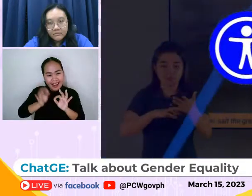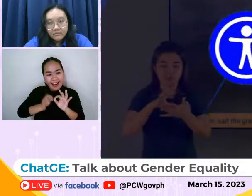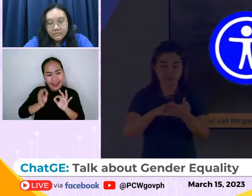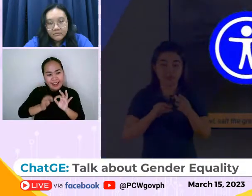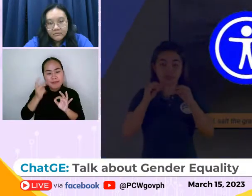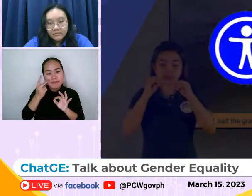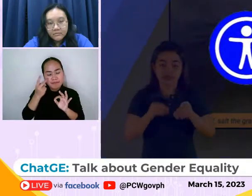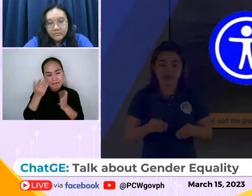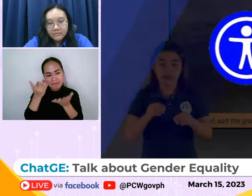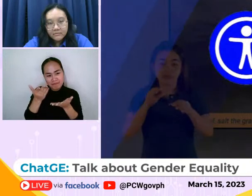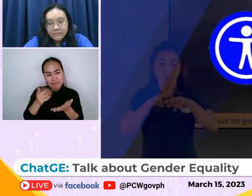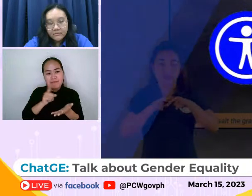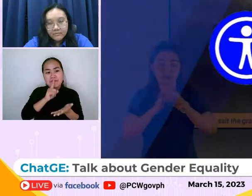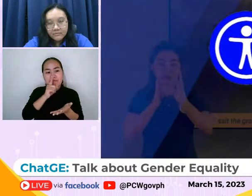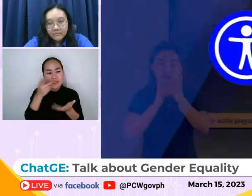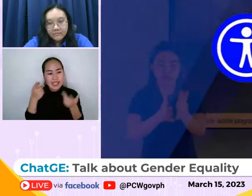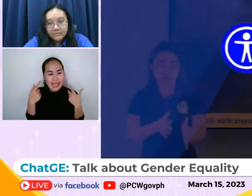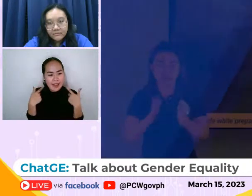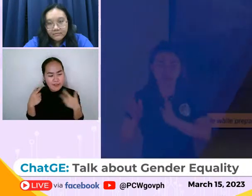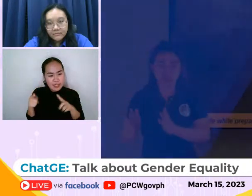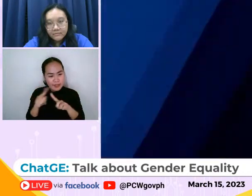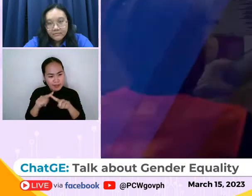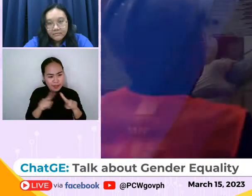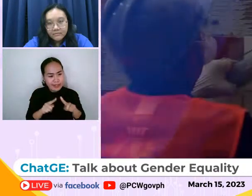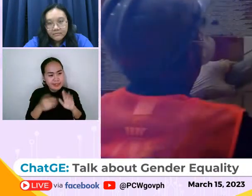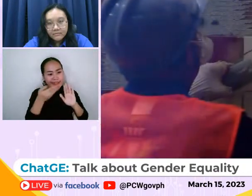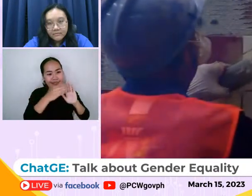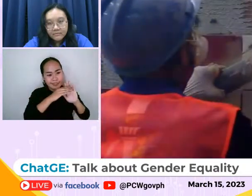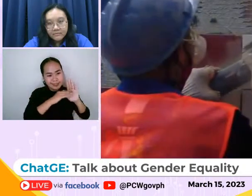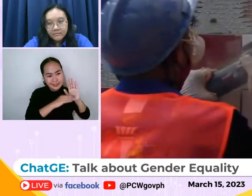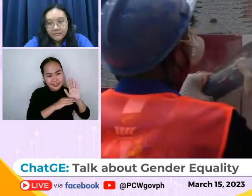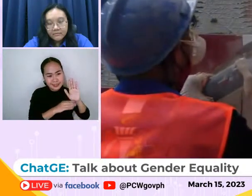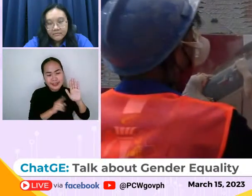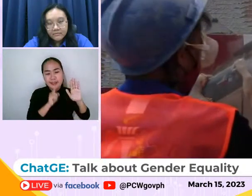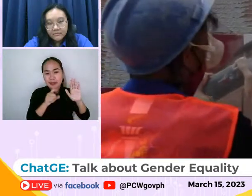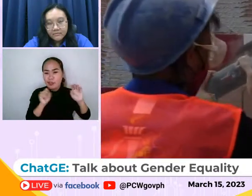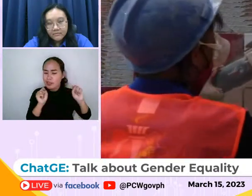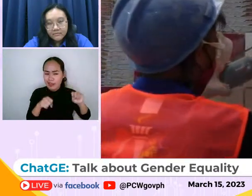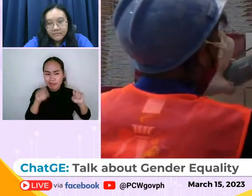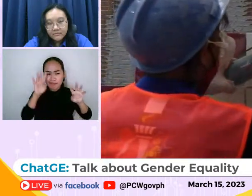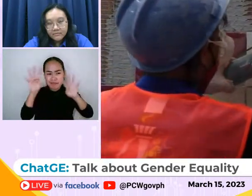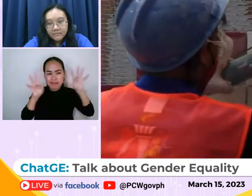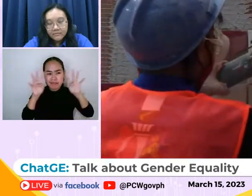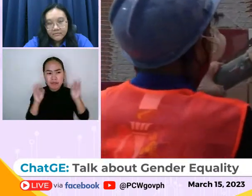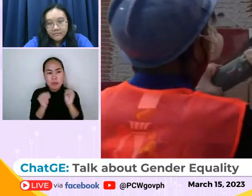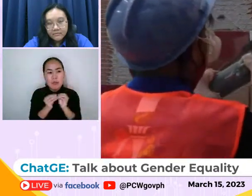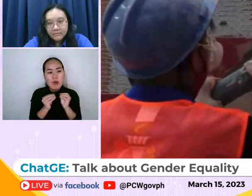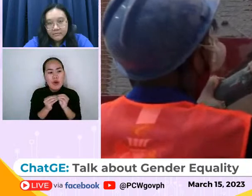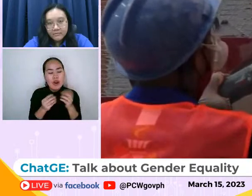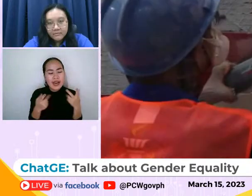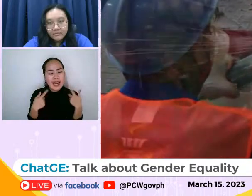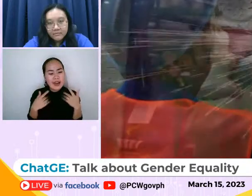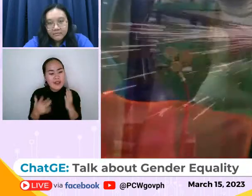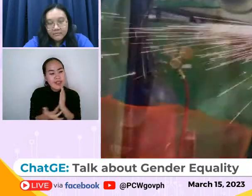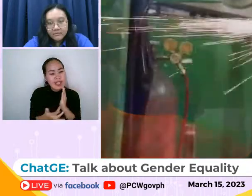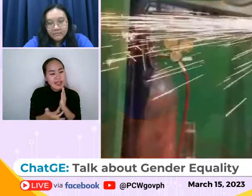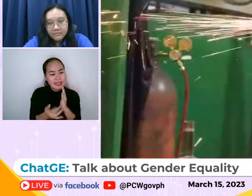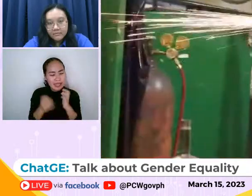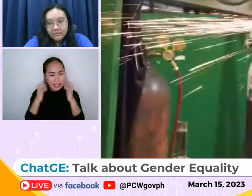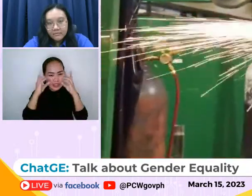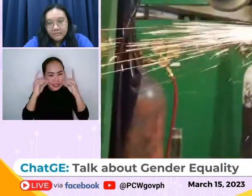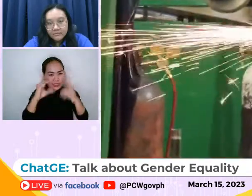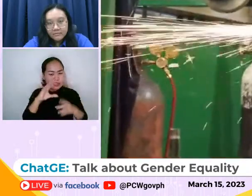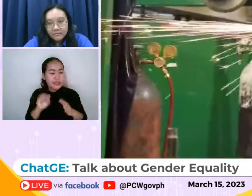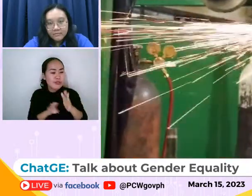with the Web Accessibility Guidelines 2.0. These innovations aim to make technical education and skills development